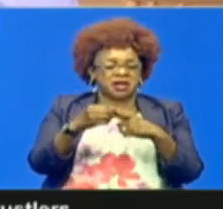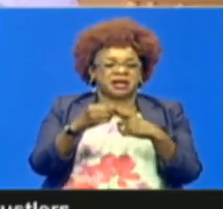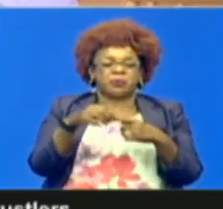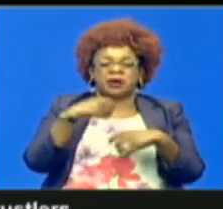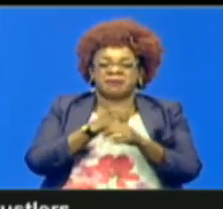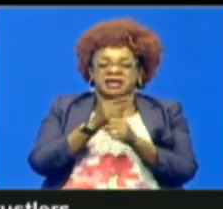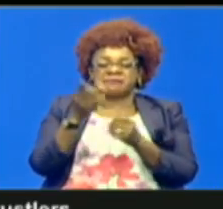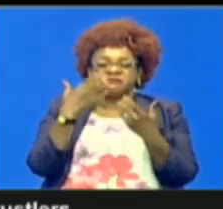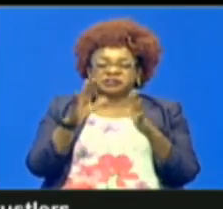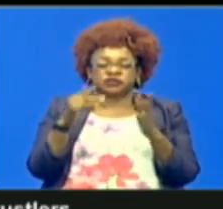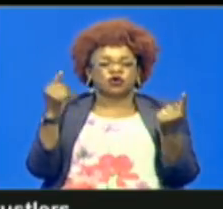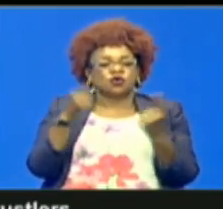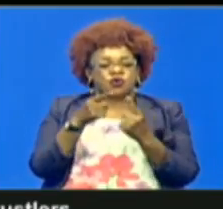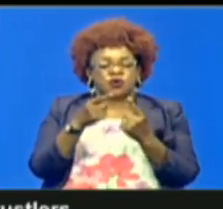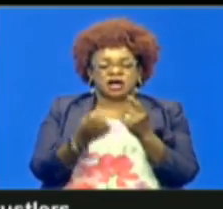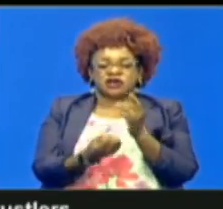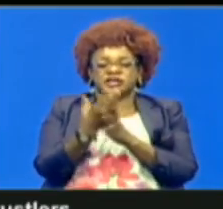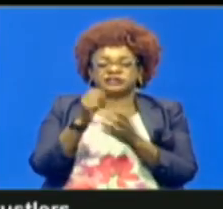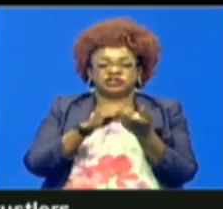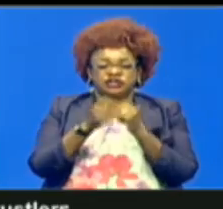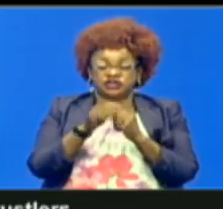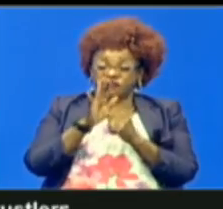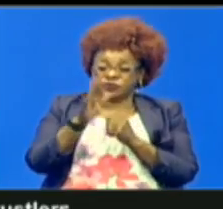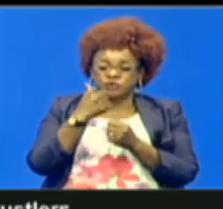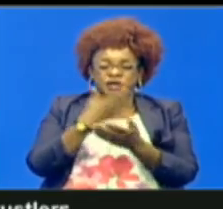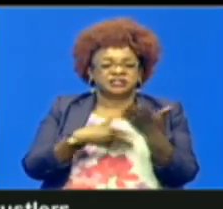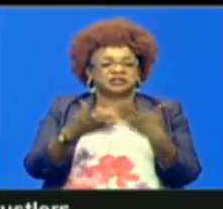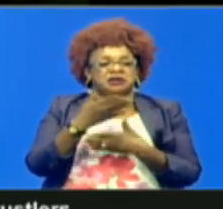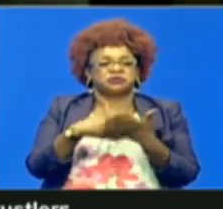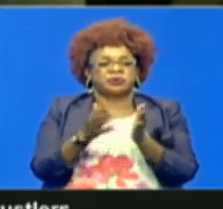goals of creating change in the lives of those he interacts with.